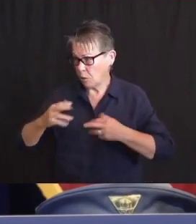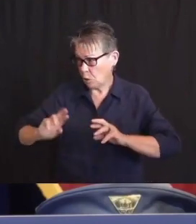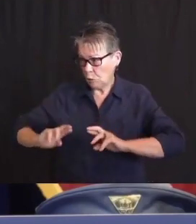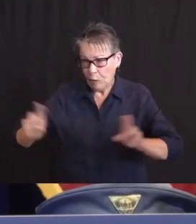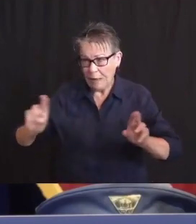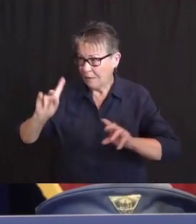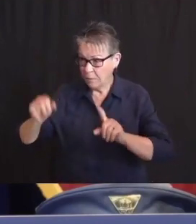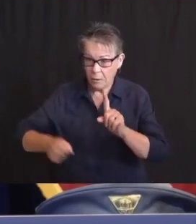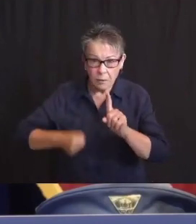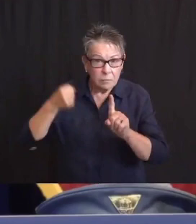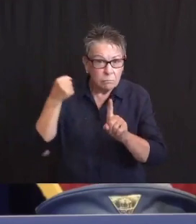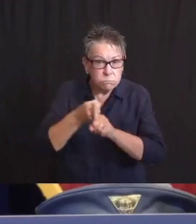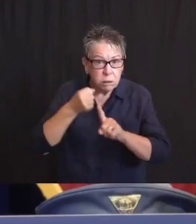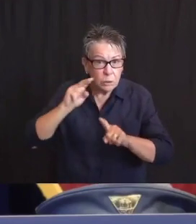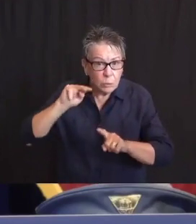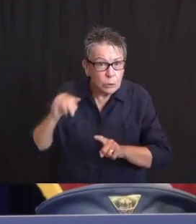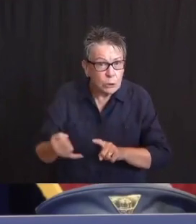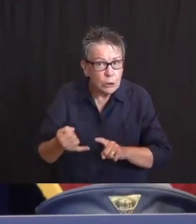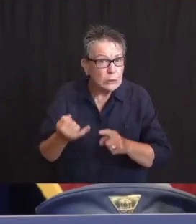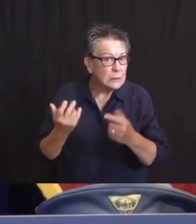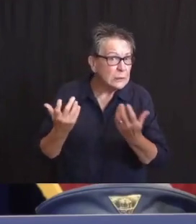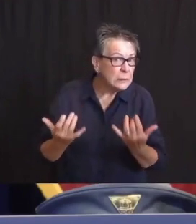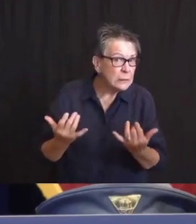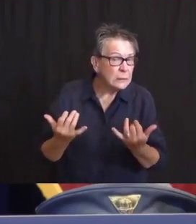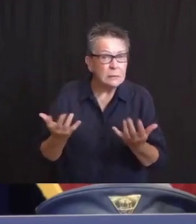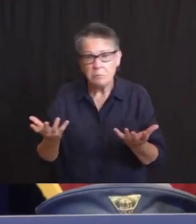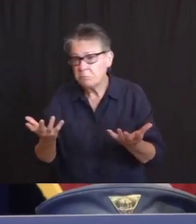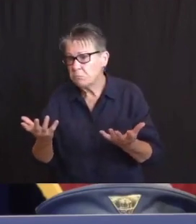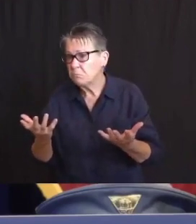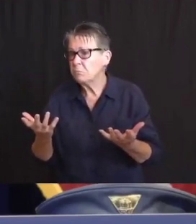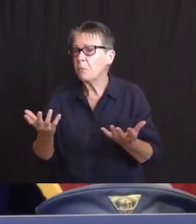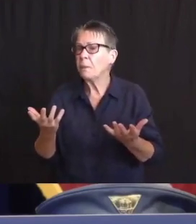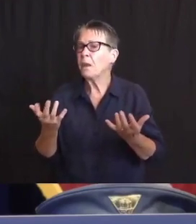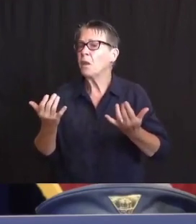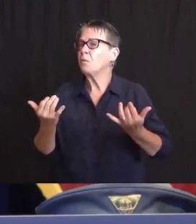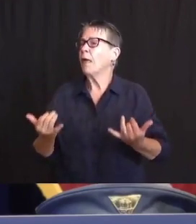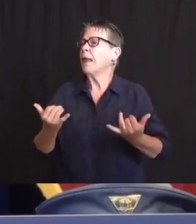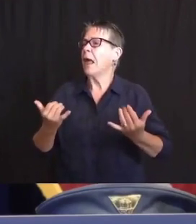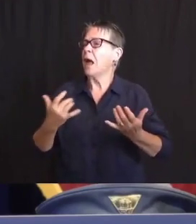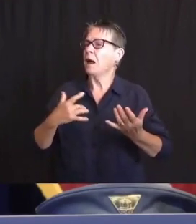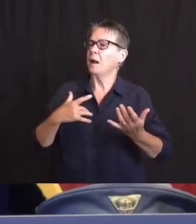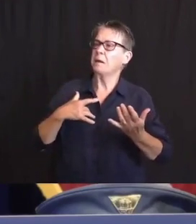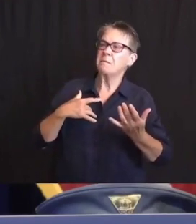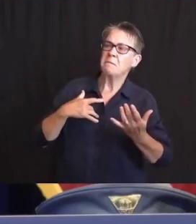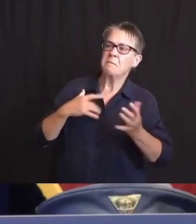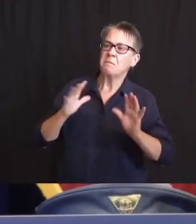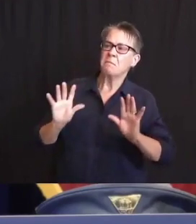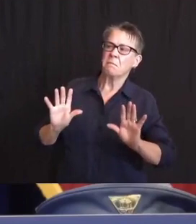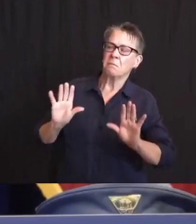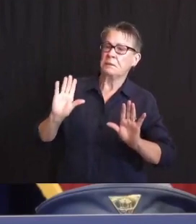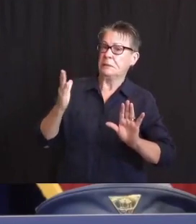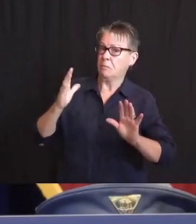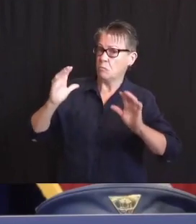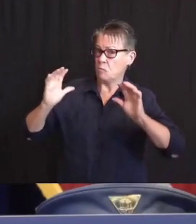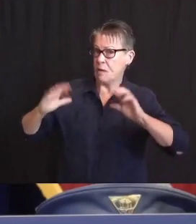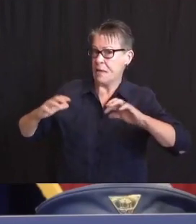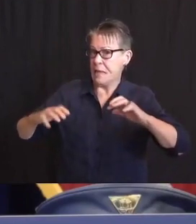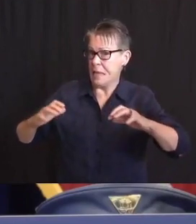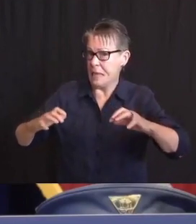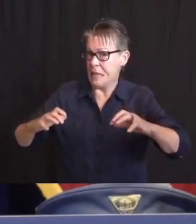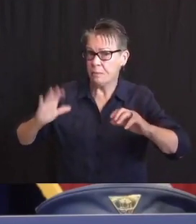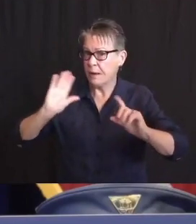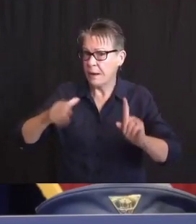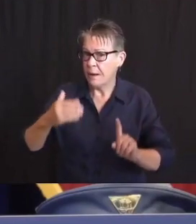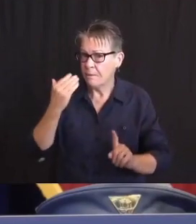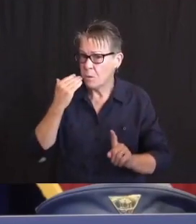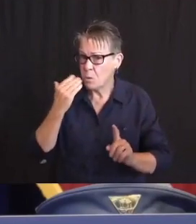into a hurricane. At this juncture, we're thinking hopefully it's going to be mostly a rain event similar to Tropical Storm Faye, but